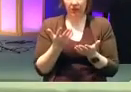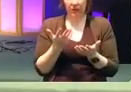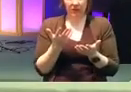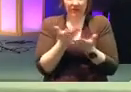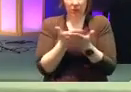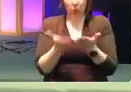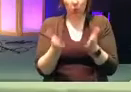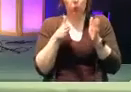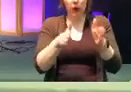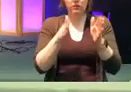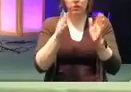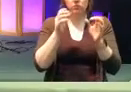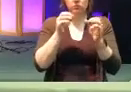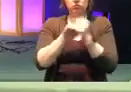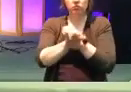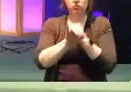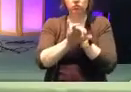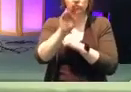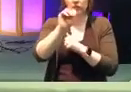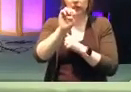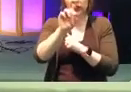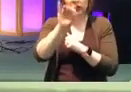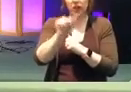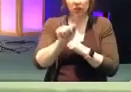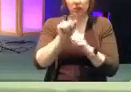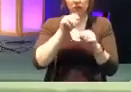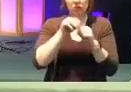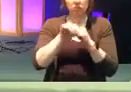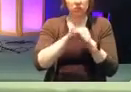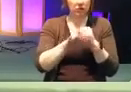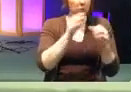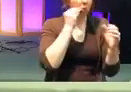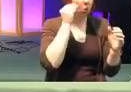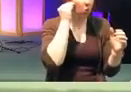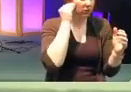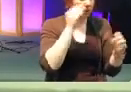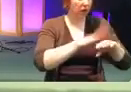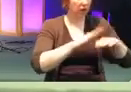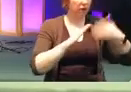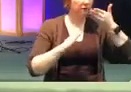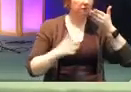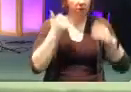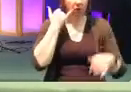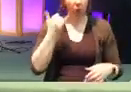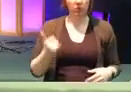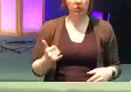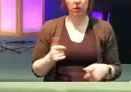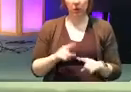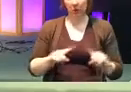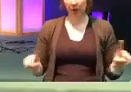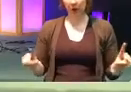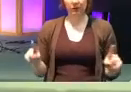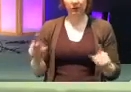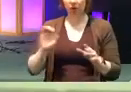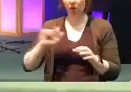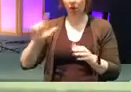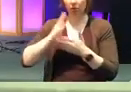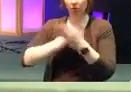and technology to promote that and pump that into individuals' homes and right onto their phones. But it was all part of the